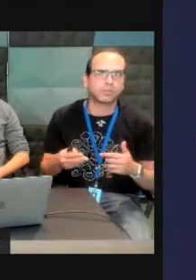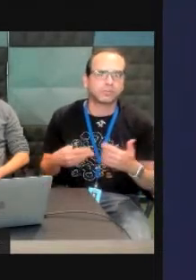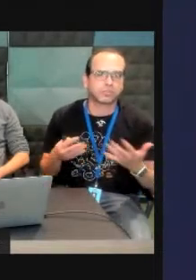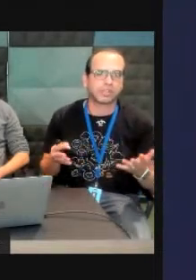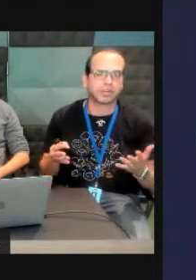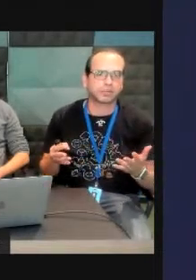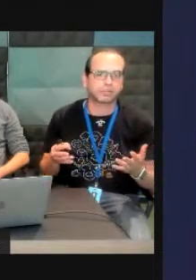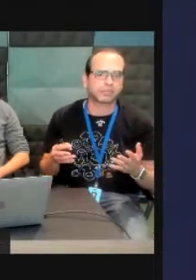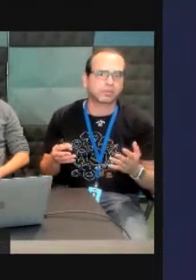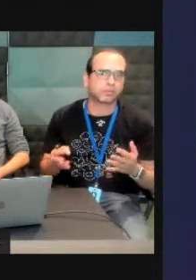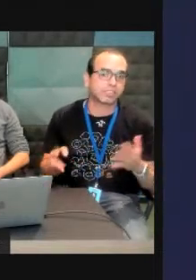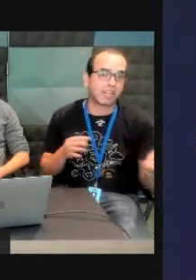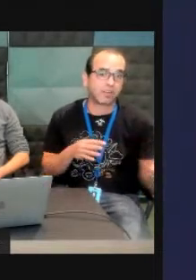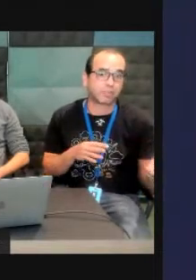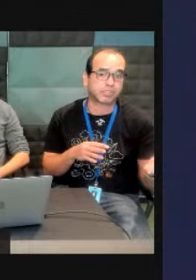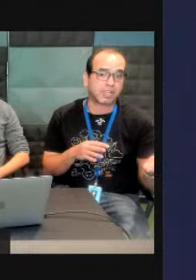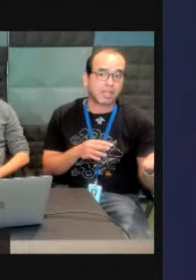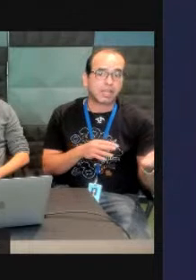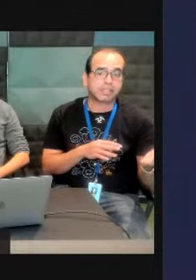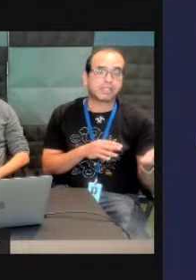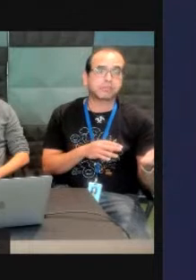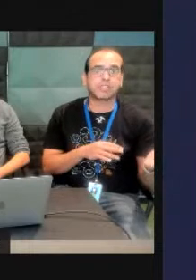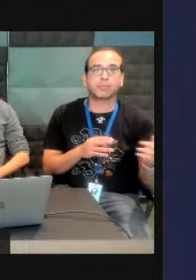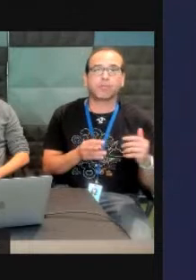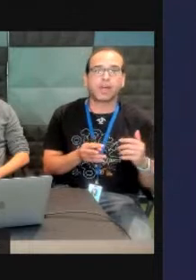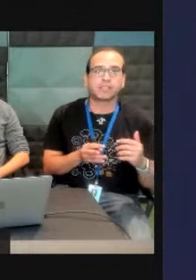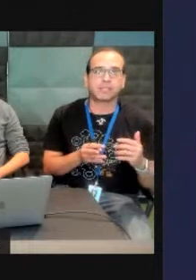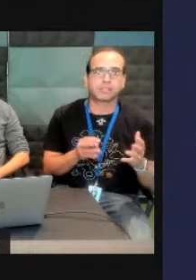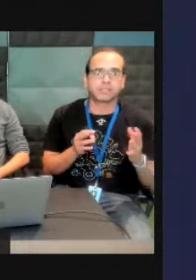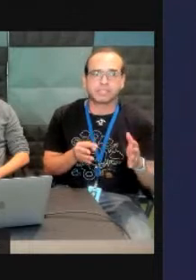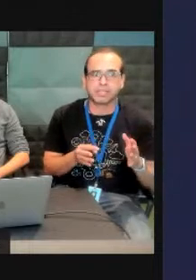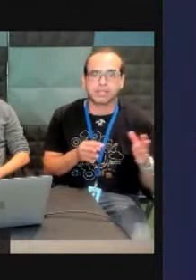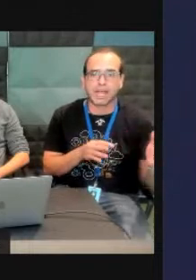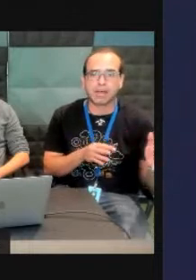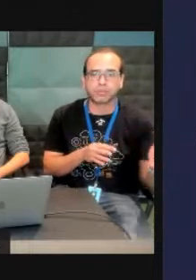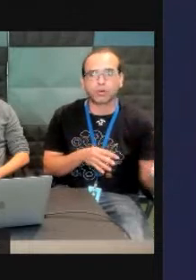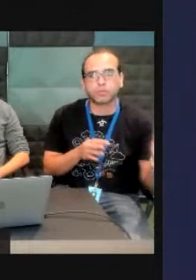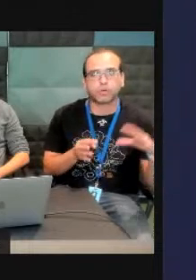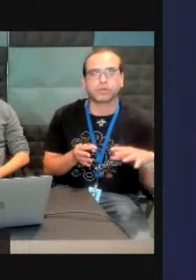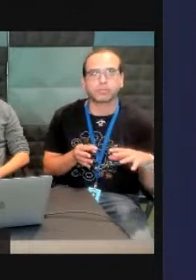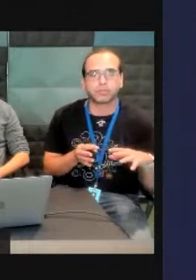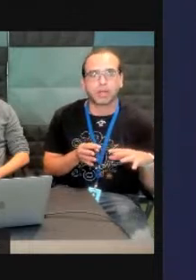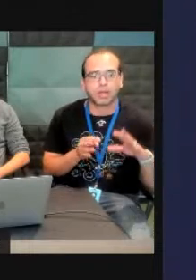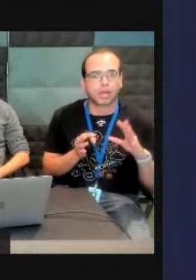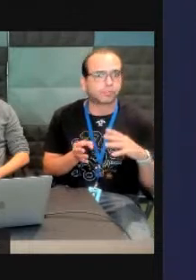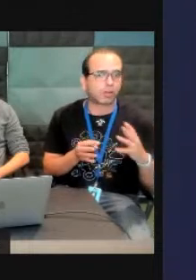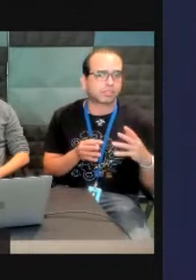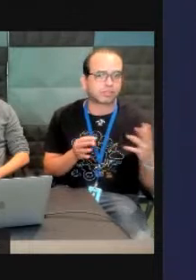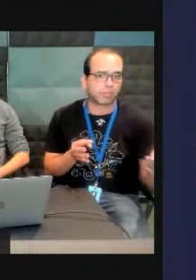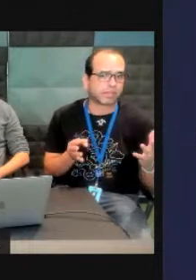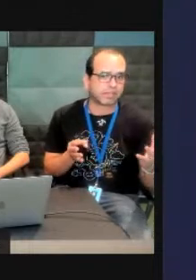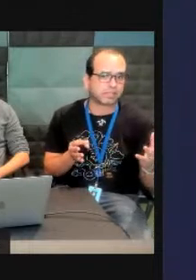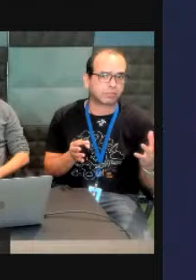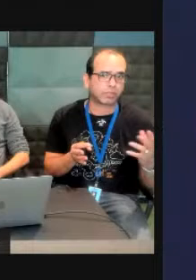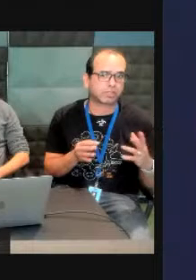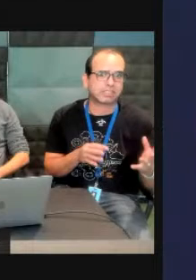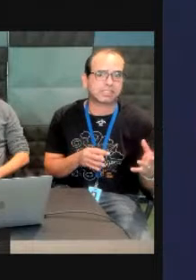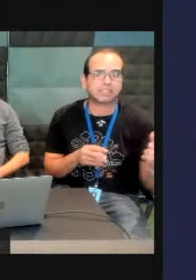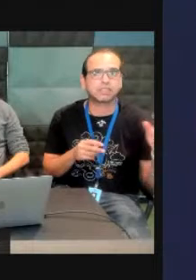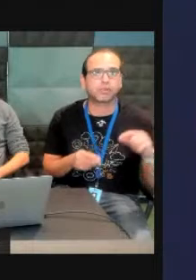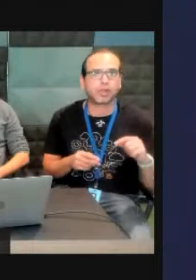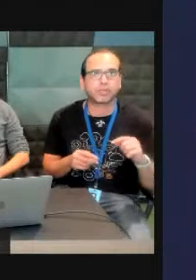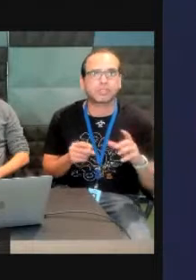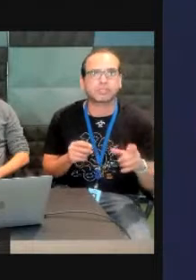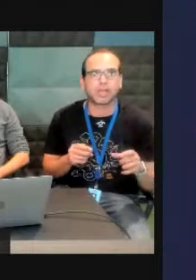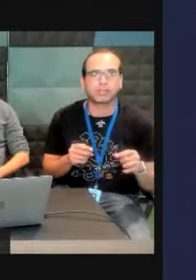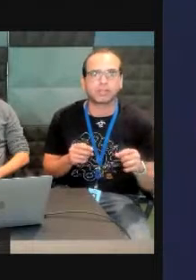where we use GitOps. So for DevOps teams, it provides a consistent app onboarding process or mechanism with